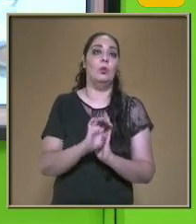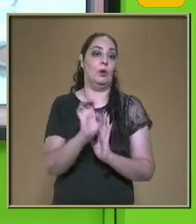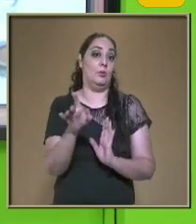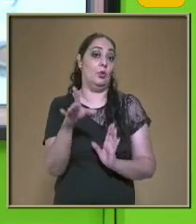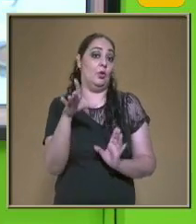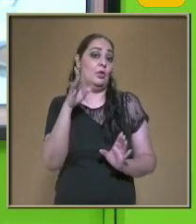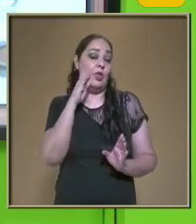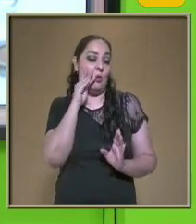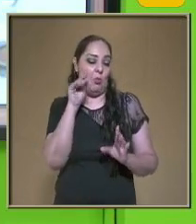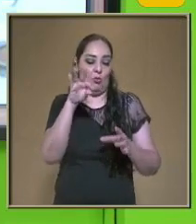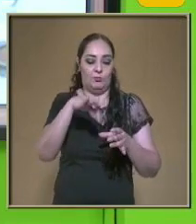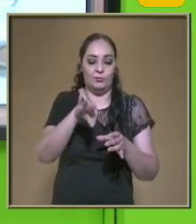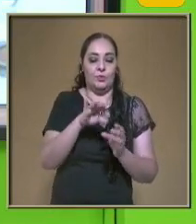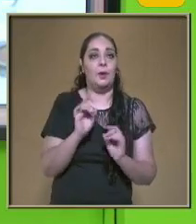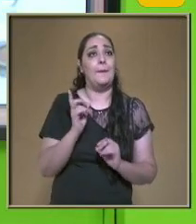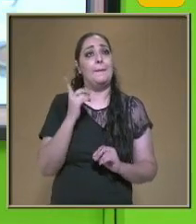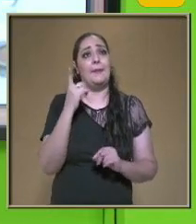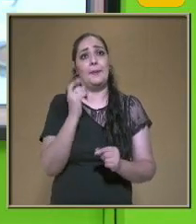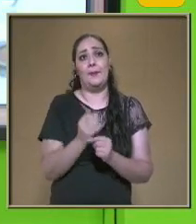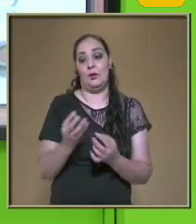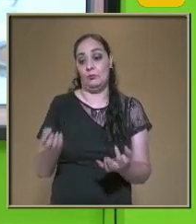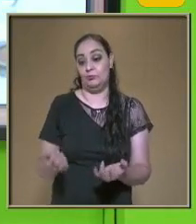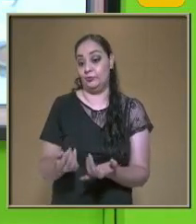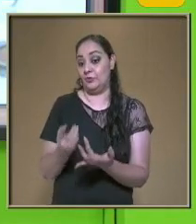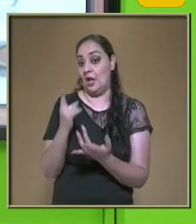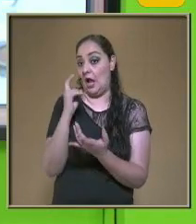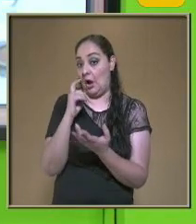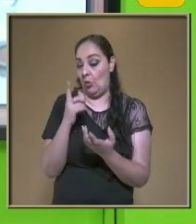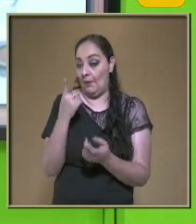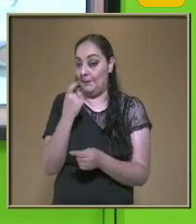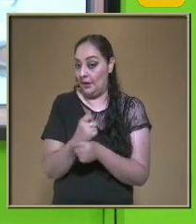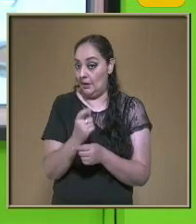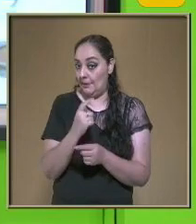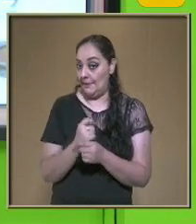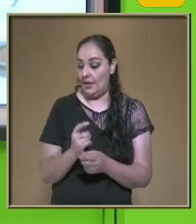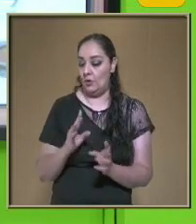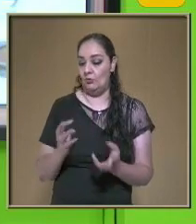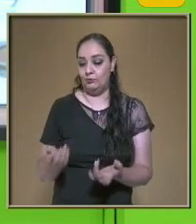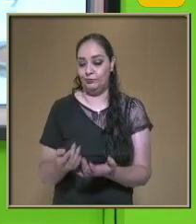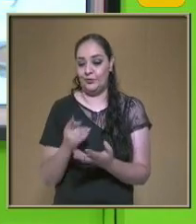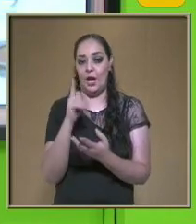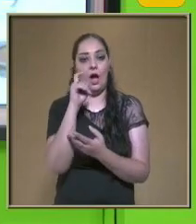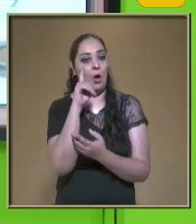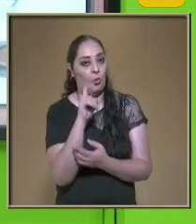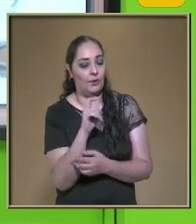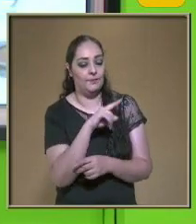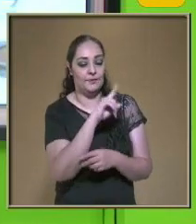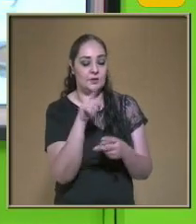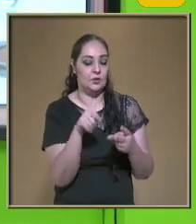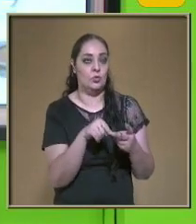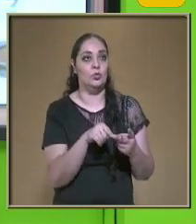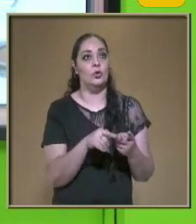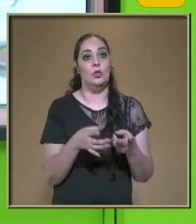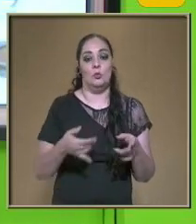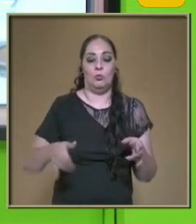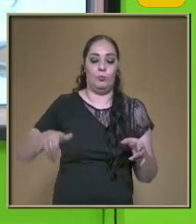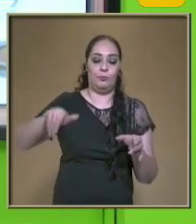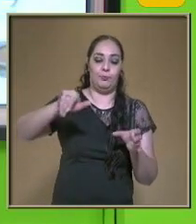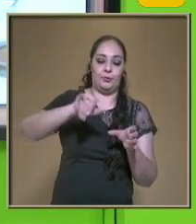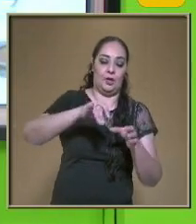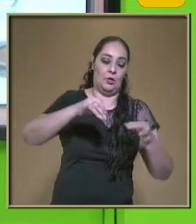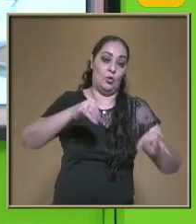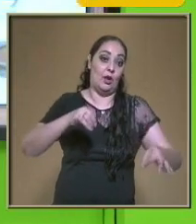okay? First, we boil some water, first, indication one. Next, serve the water in a